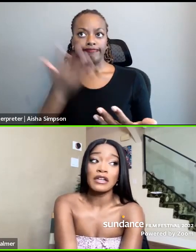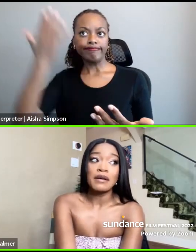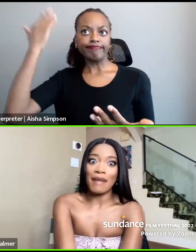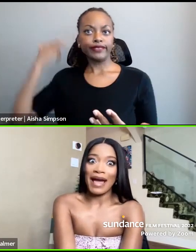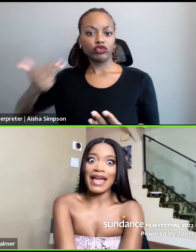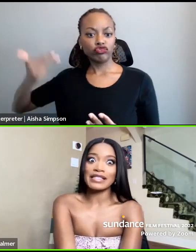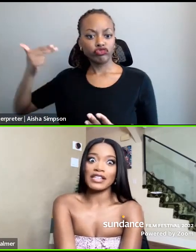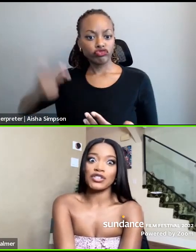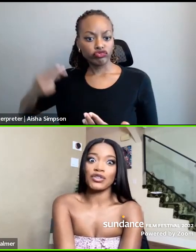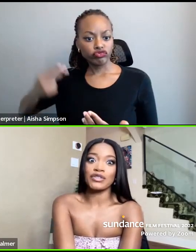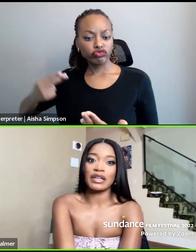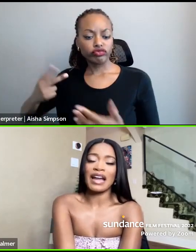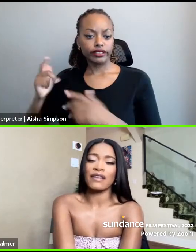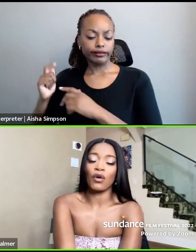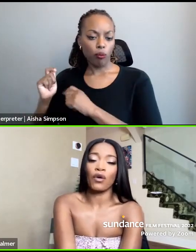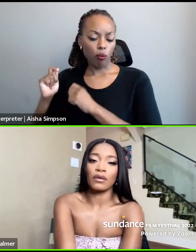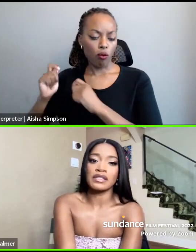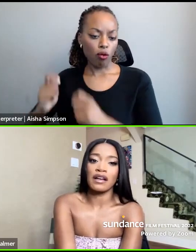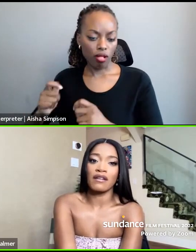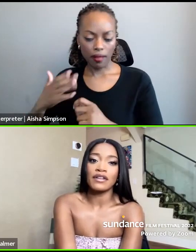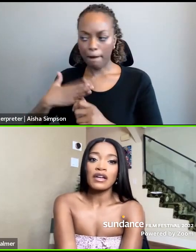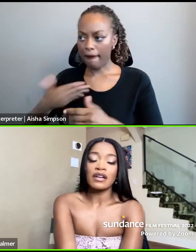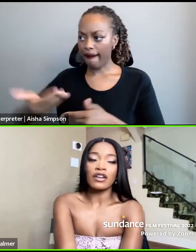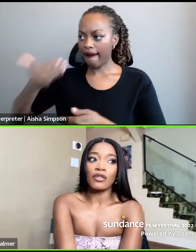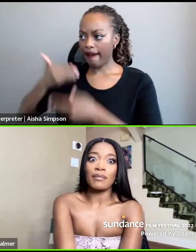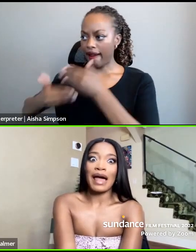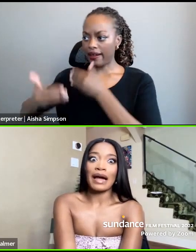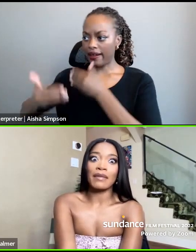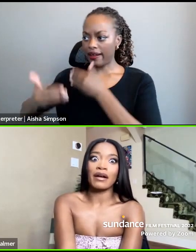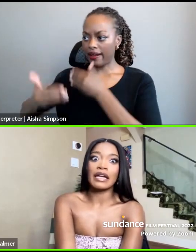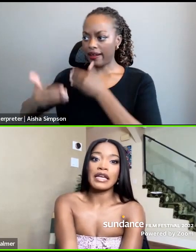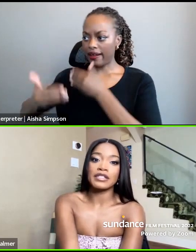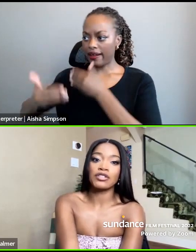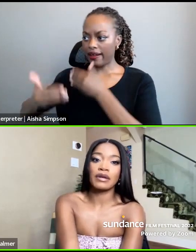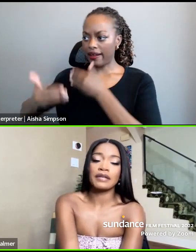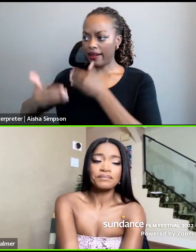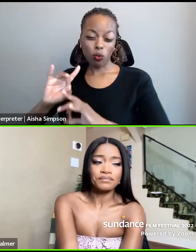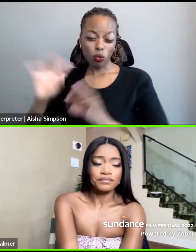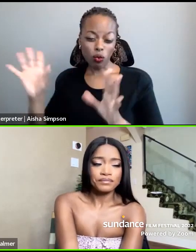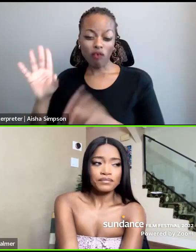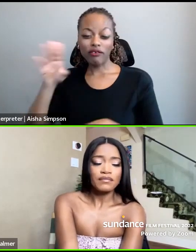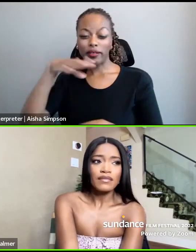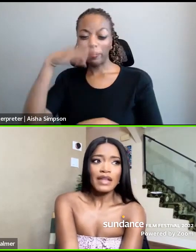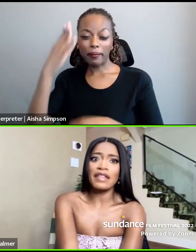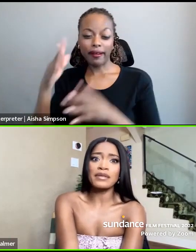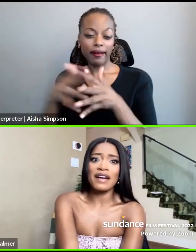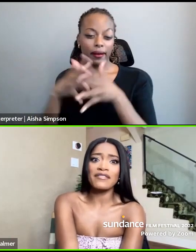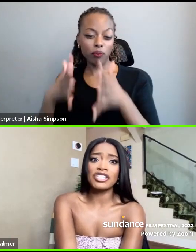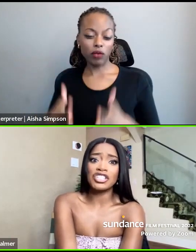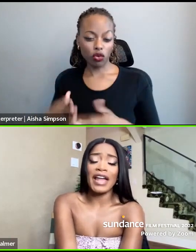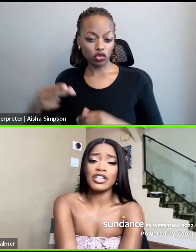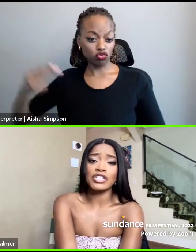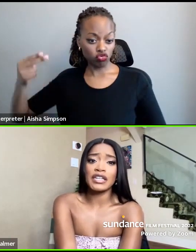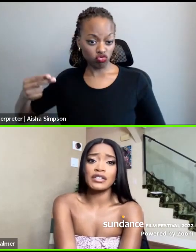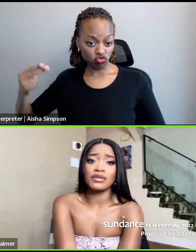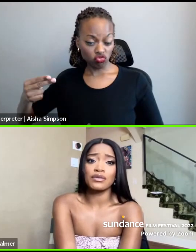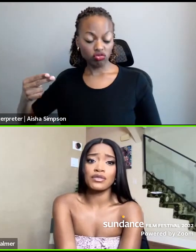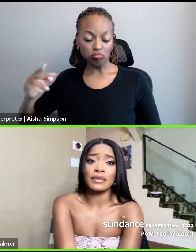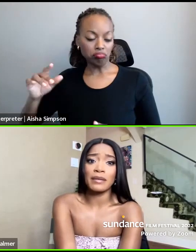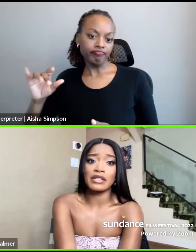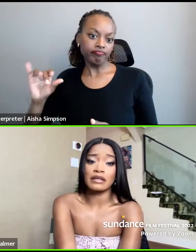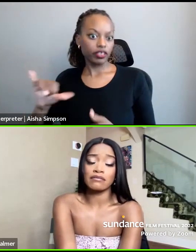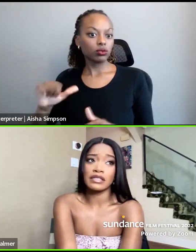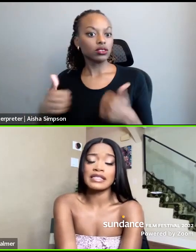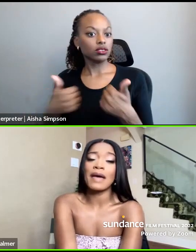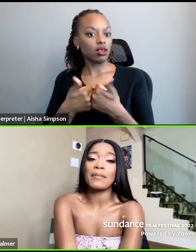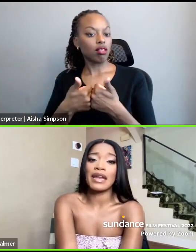terms of my ancestors and kind of the horrors of, the Black American history. That was obviously challenging to